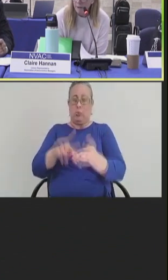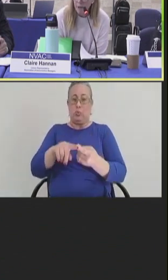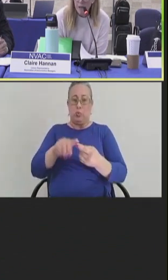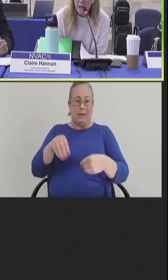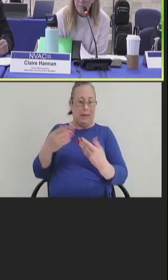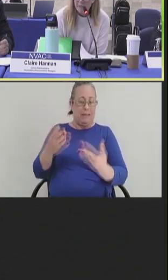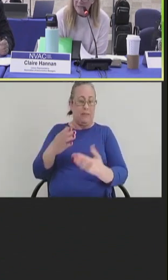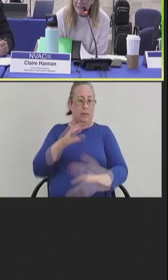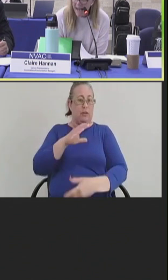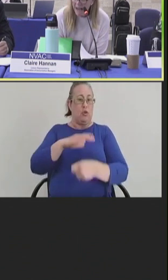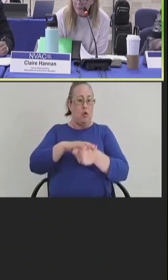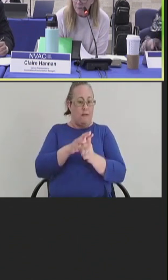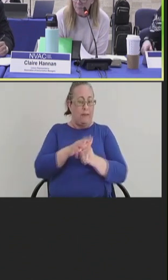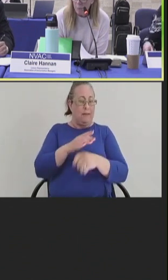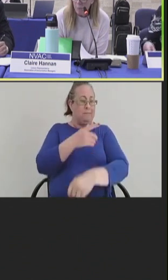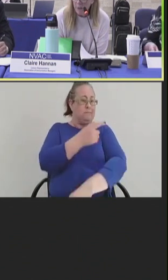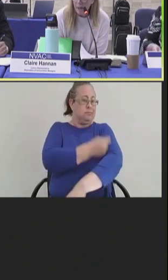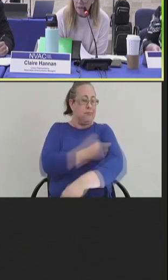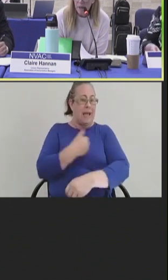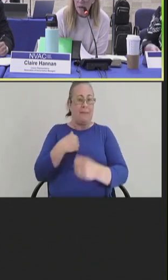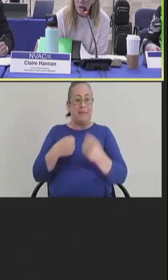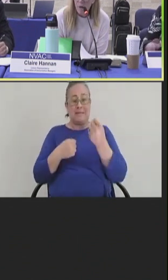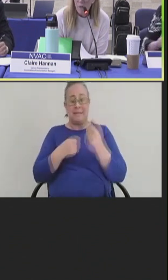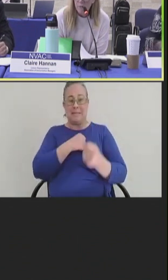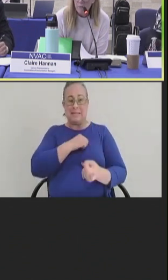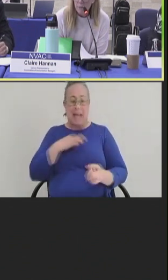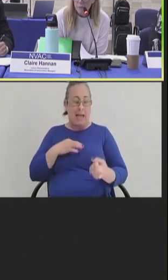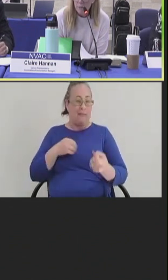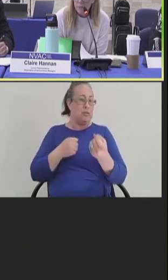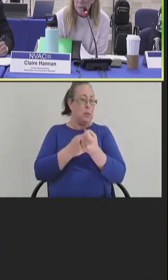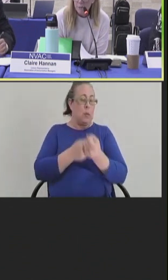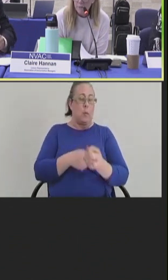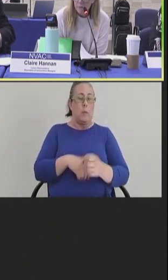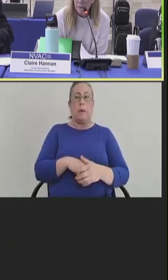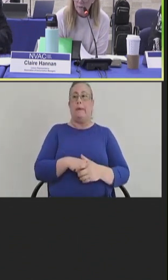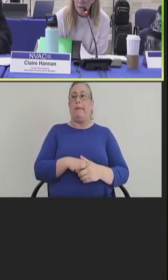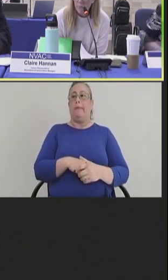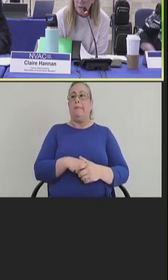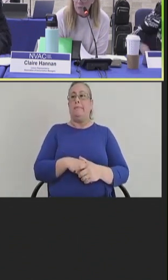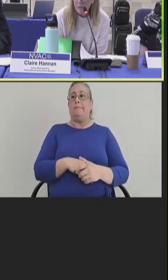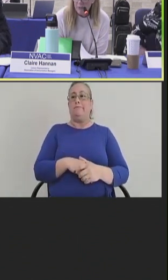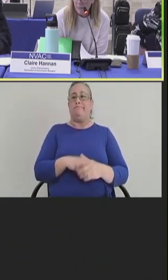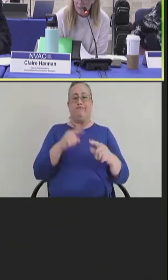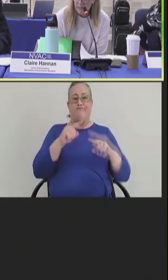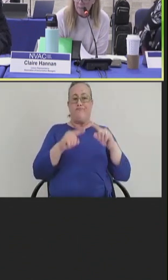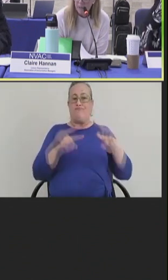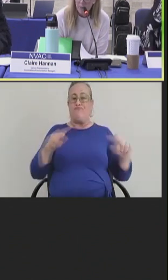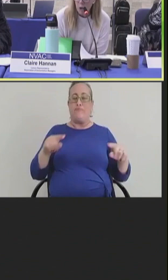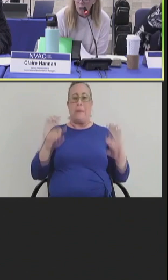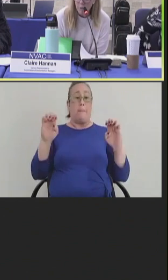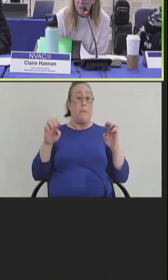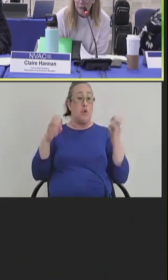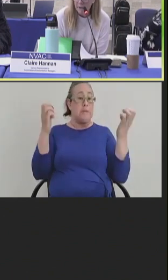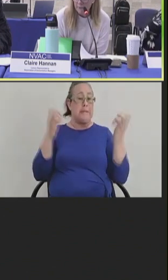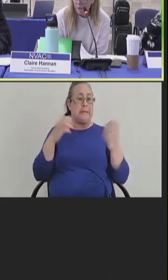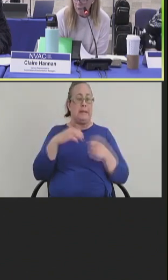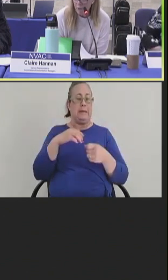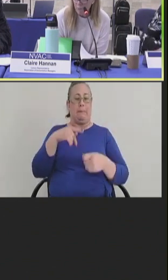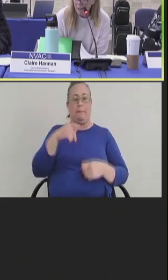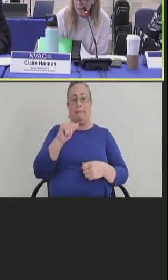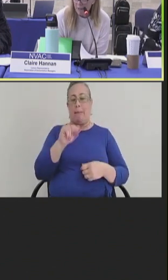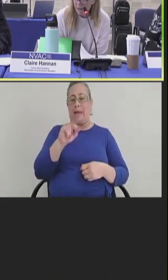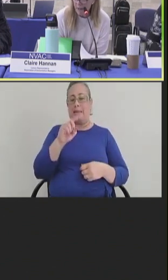vaccine, having staff to support that, all of those sort of emergency pandemic COVID